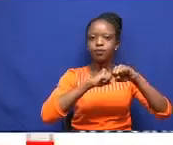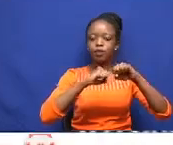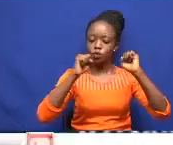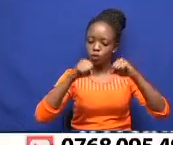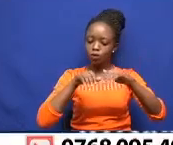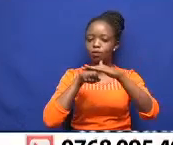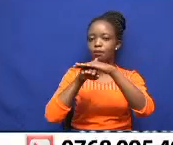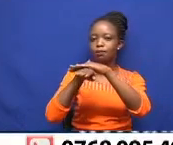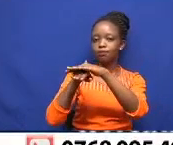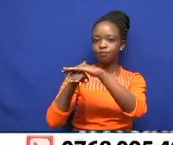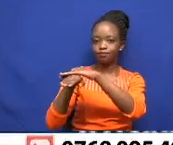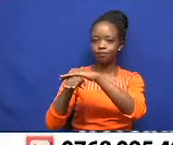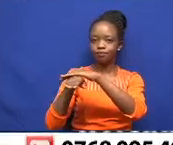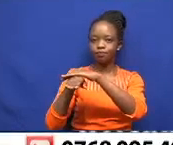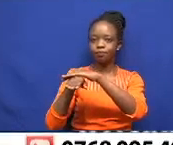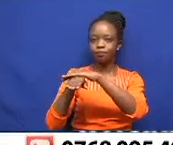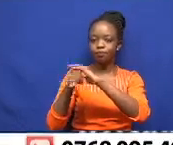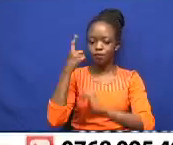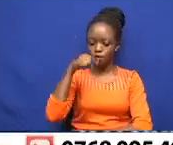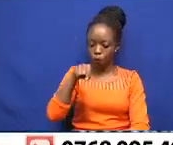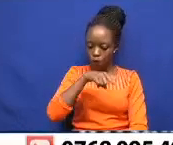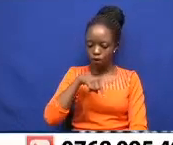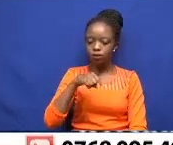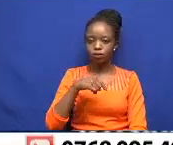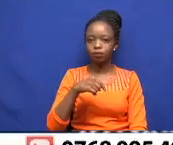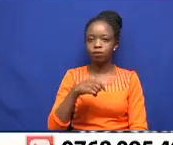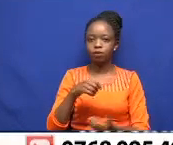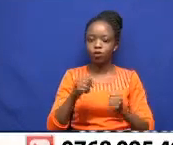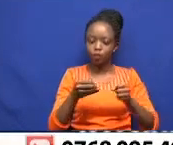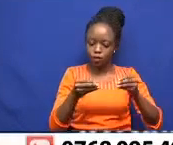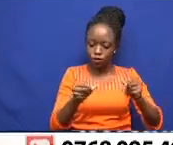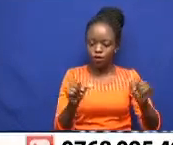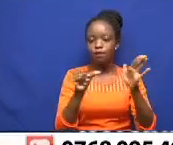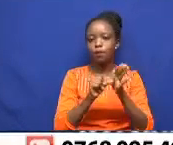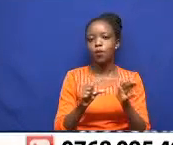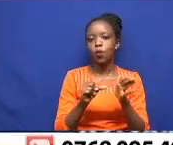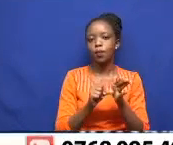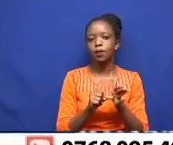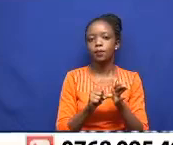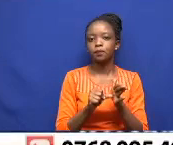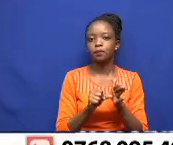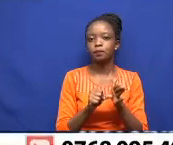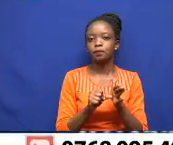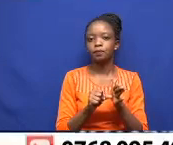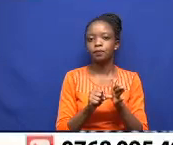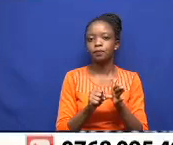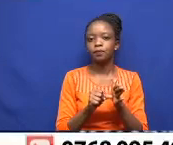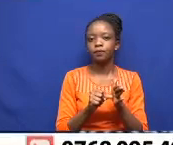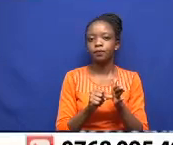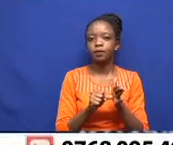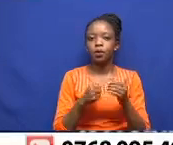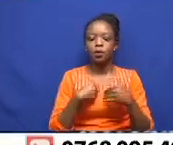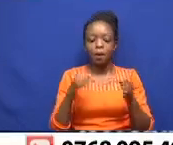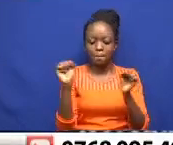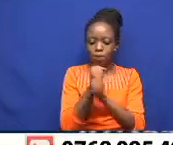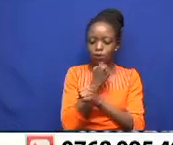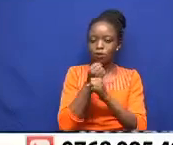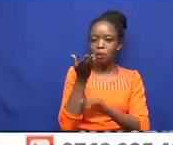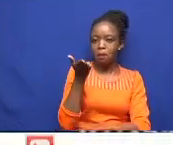accessible for us to be enabled us to solve these problems. We would not have been